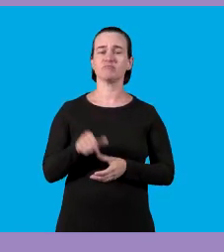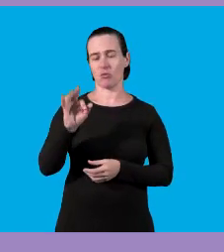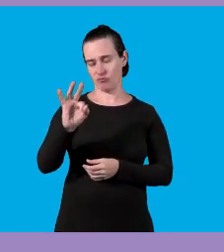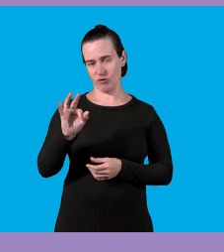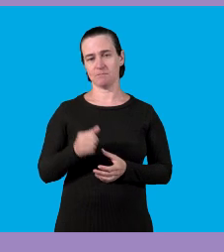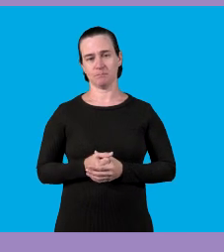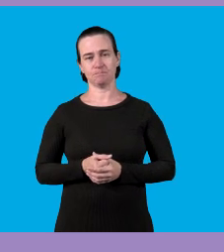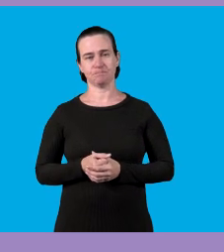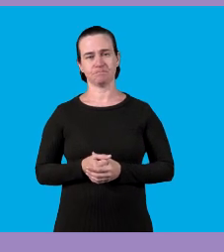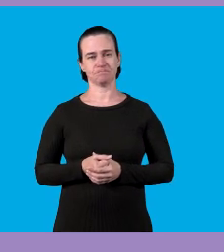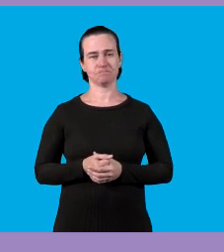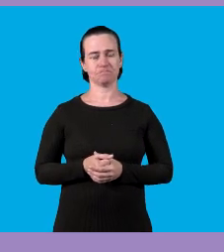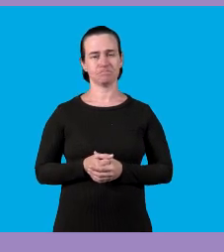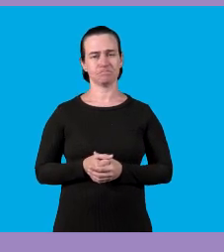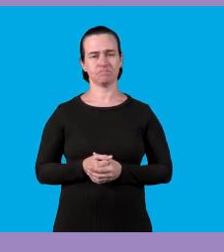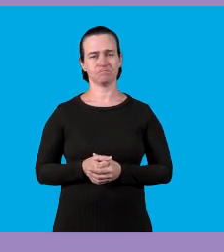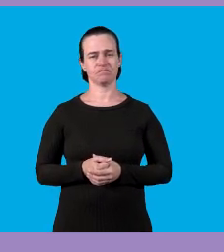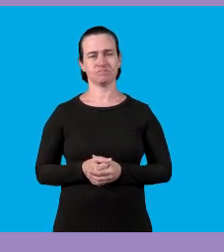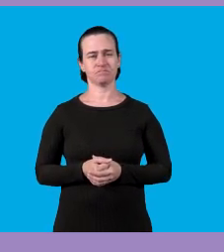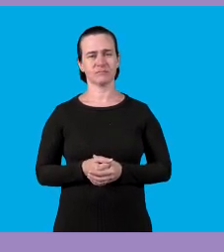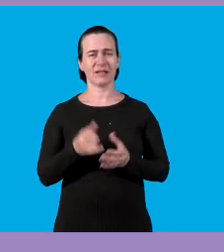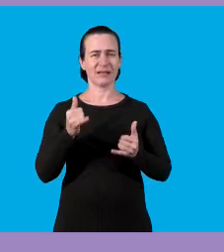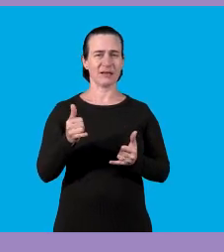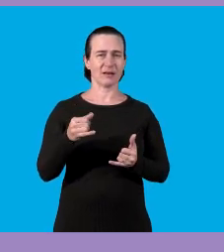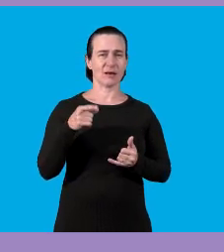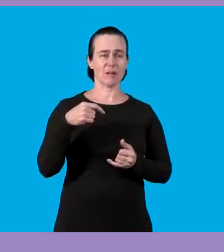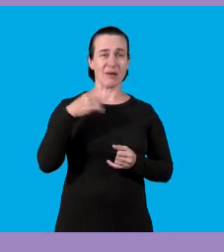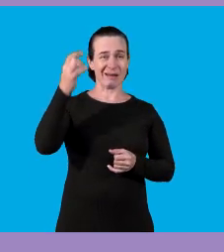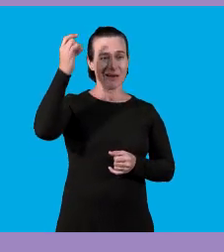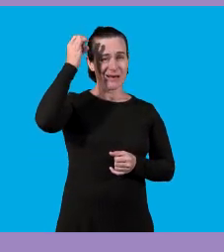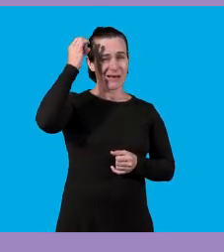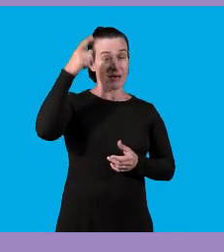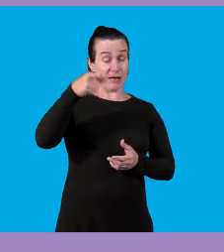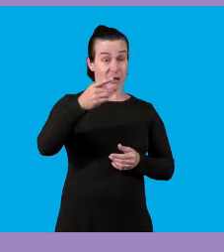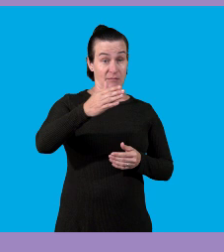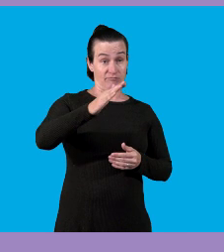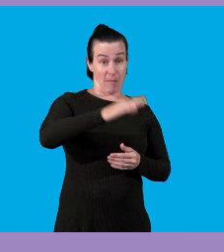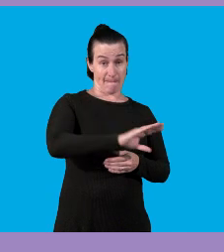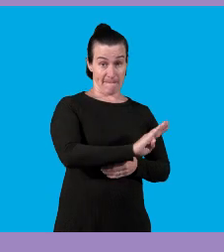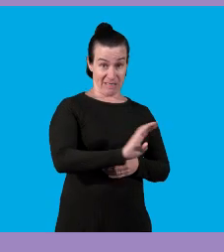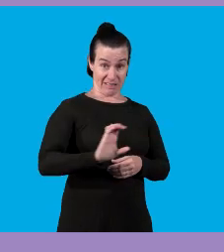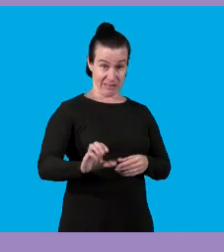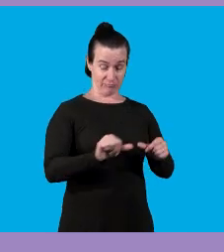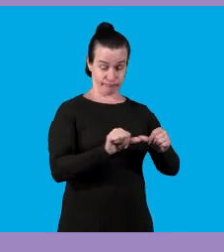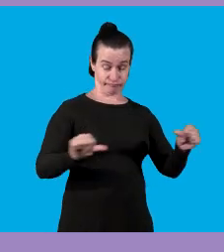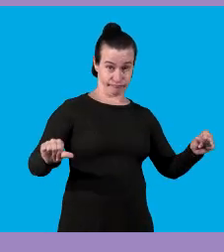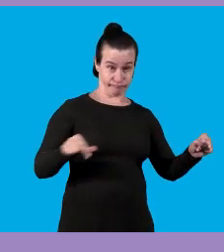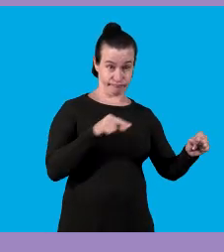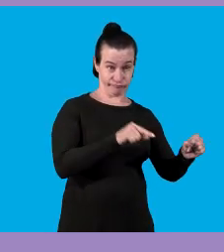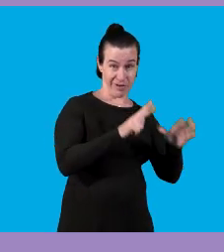also gives me 3. And the unmarked sides would be BC divided